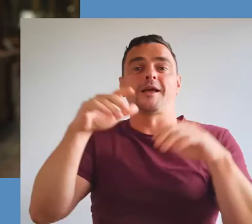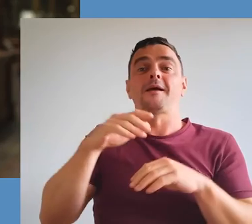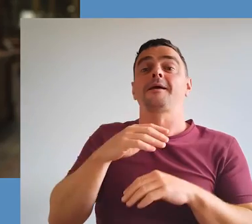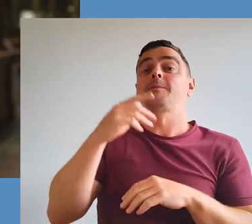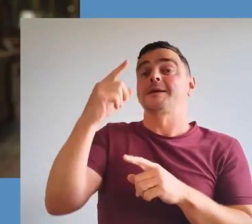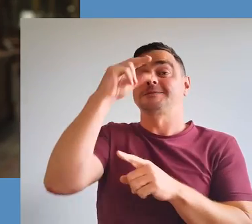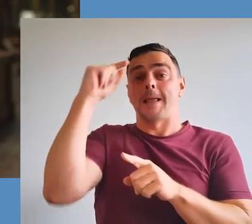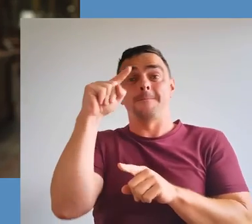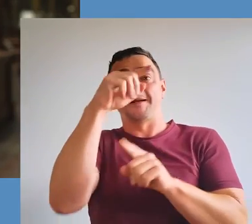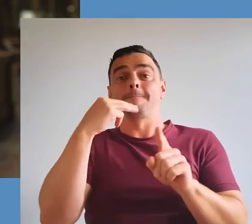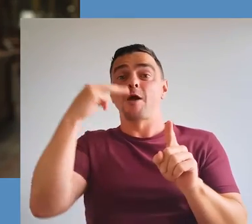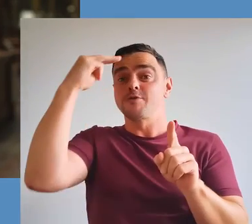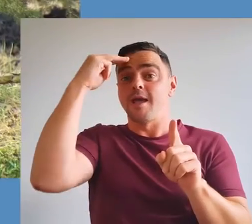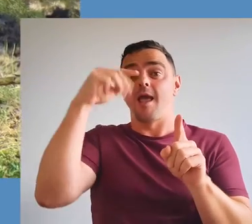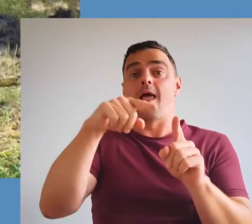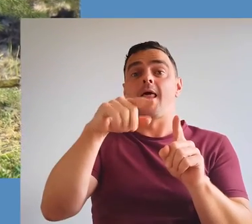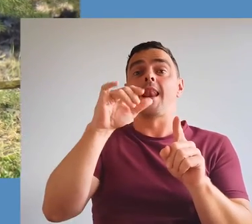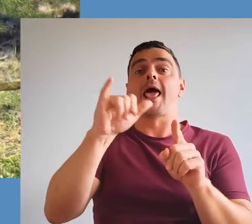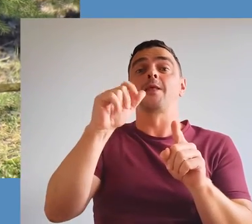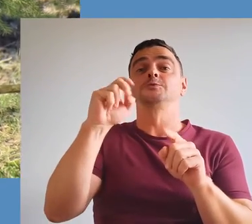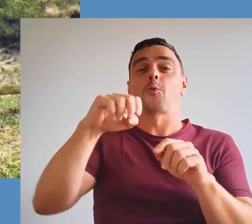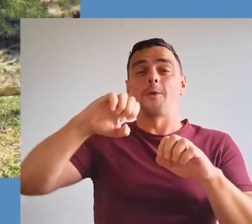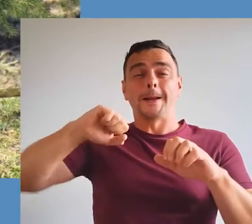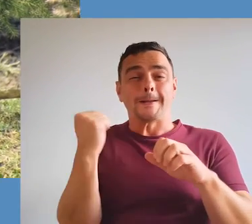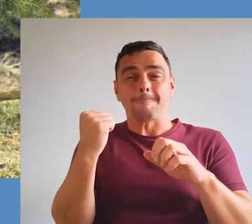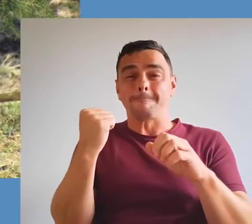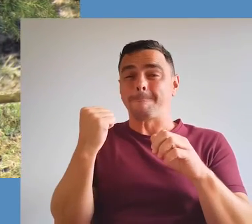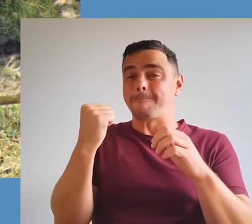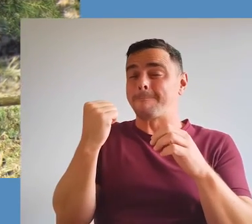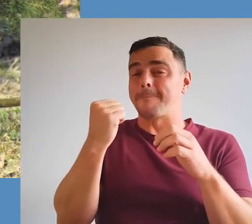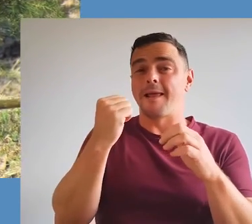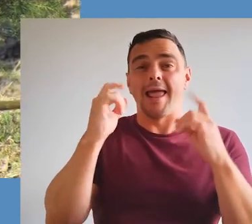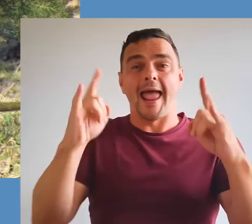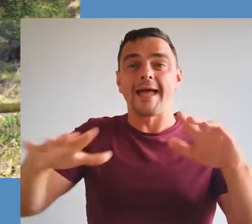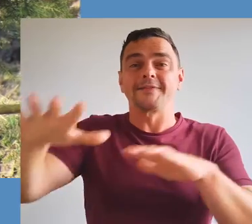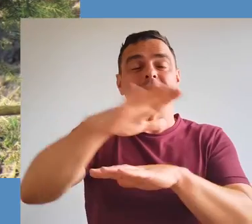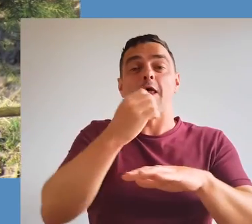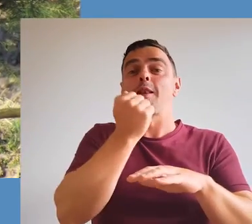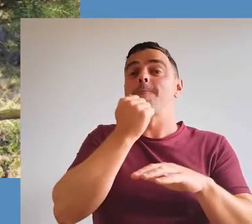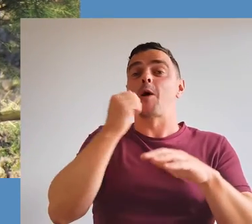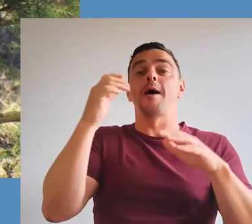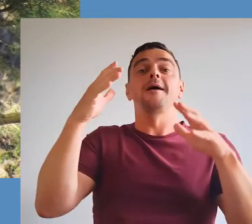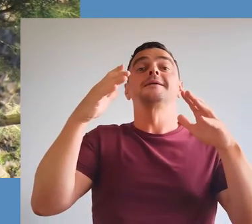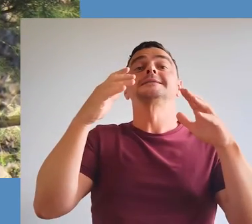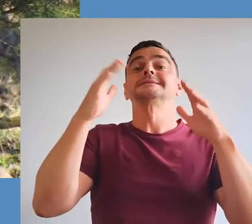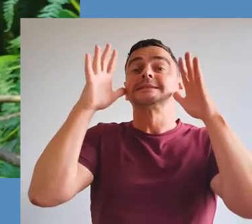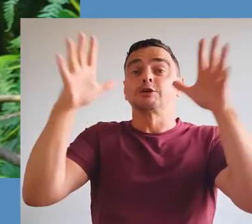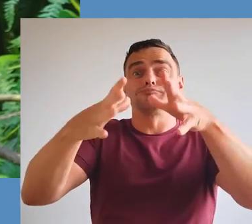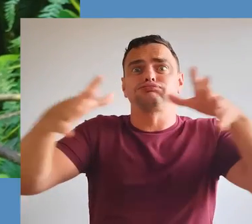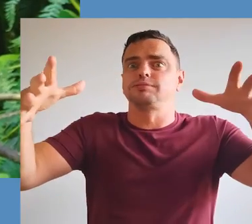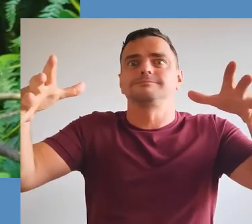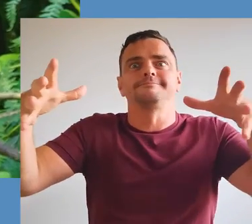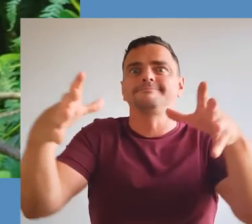with more wildlife than before. However, wolves need an awful lot of wild habitat and space to live in